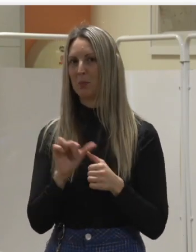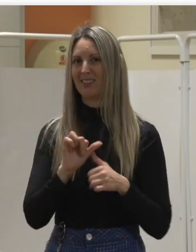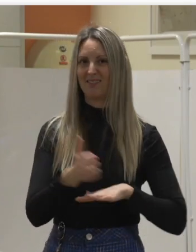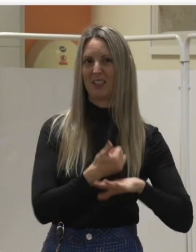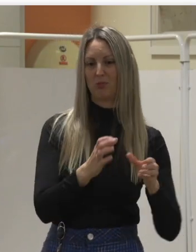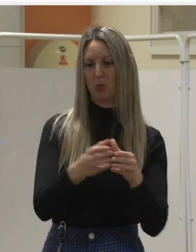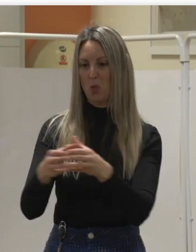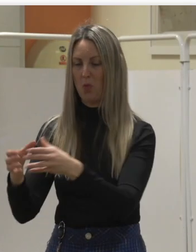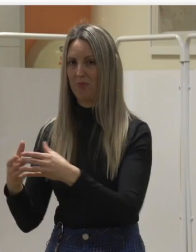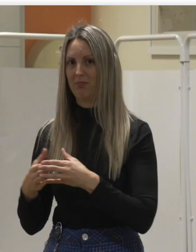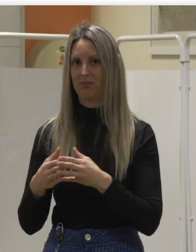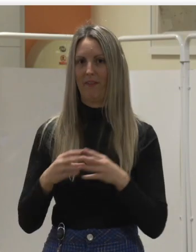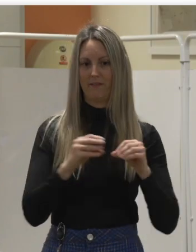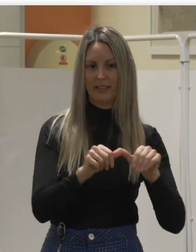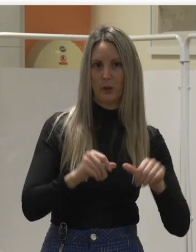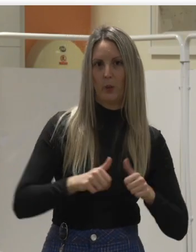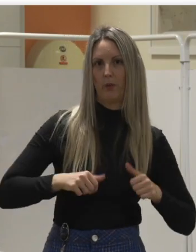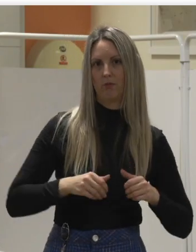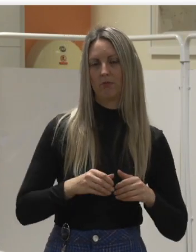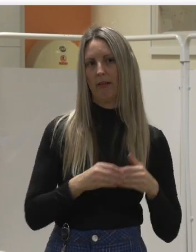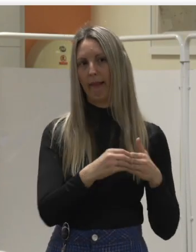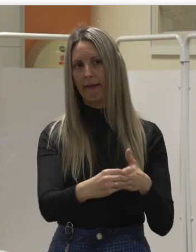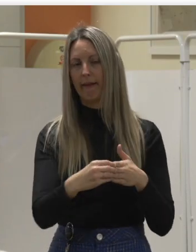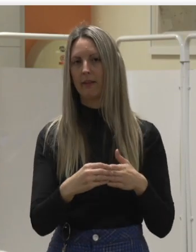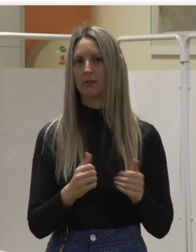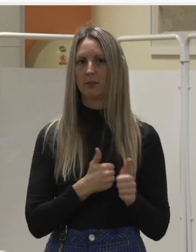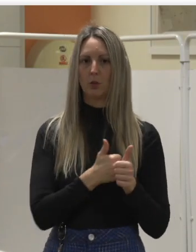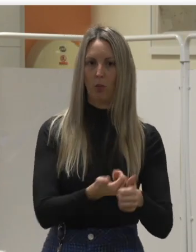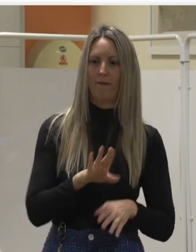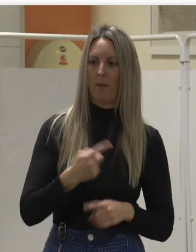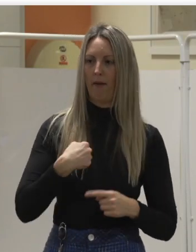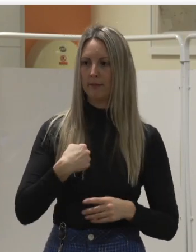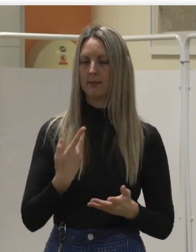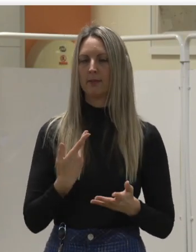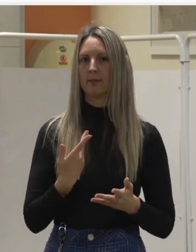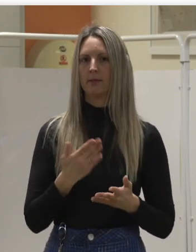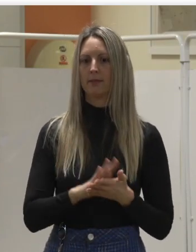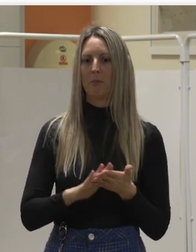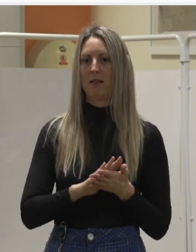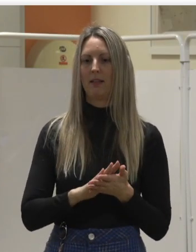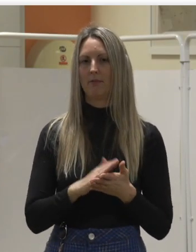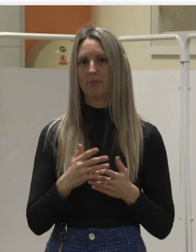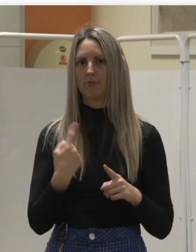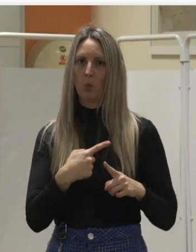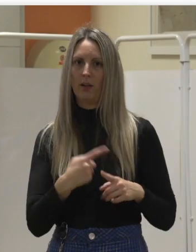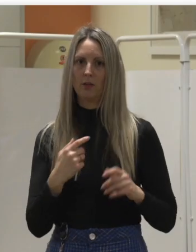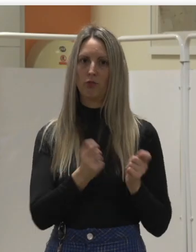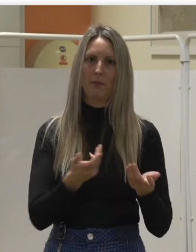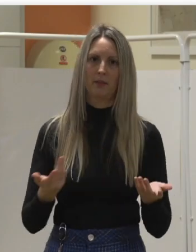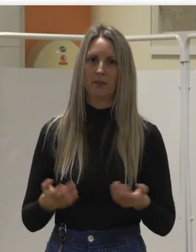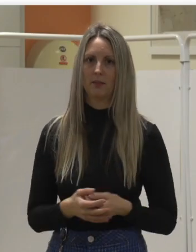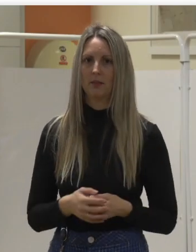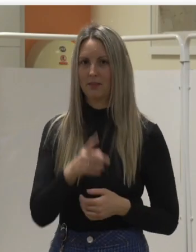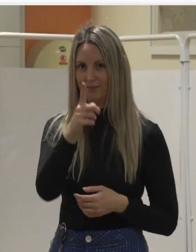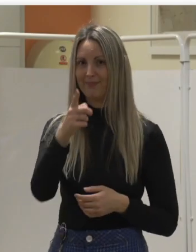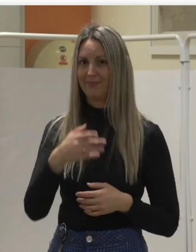don't want people to be in that situation, but unfortunately, we don't have enough resources to implement what we want to do. I think it's something that's